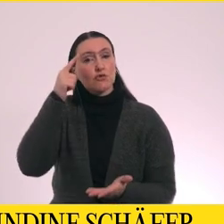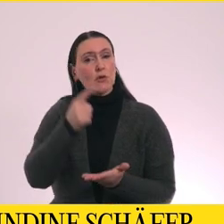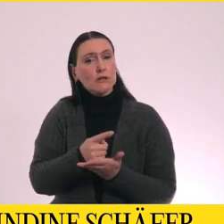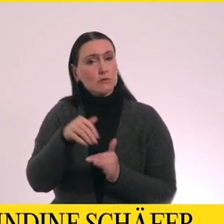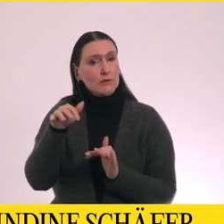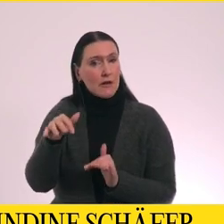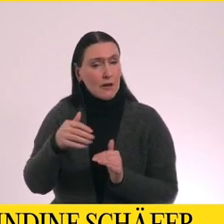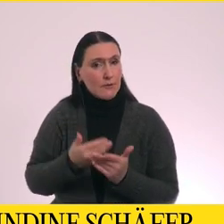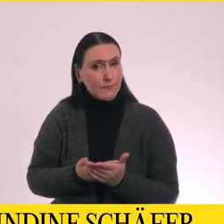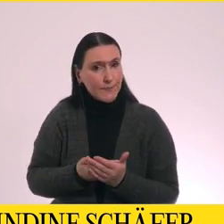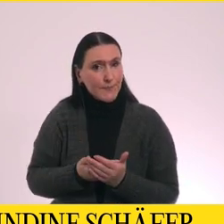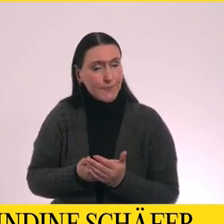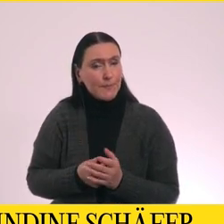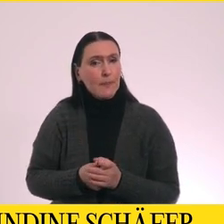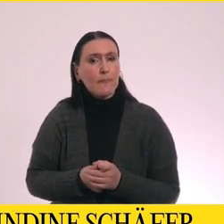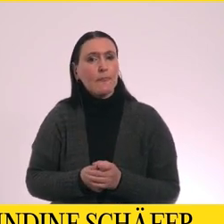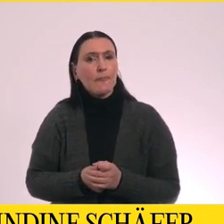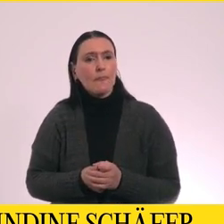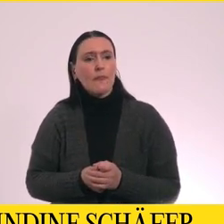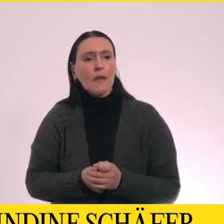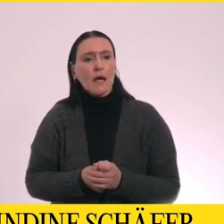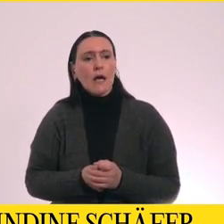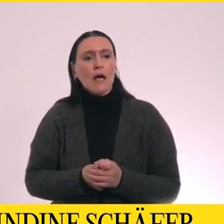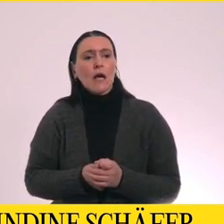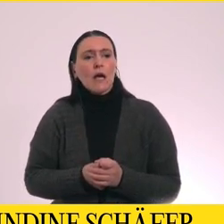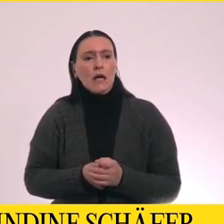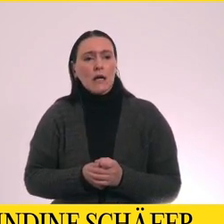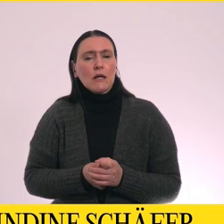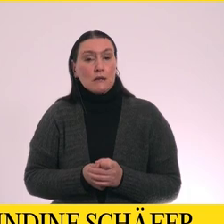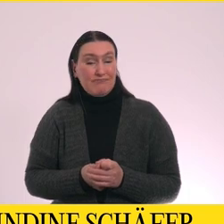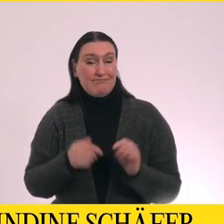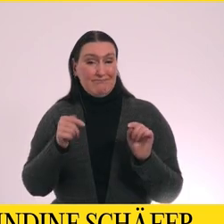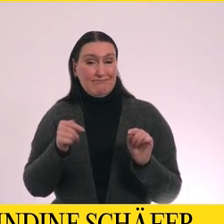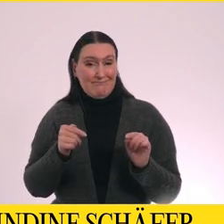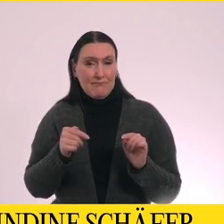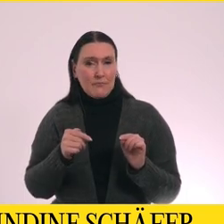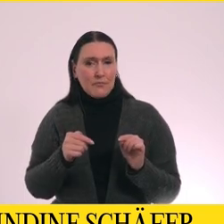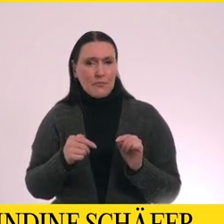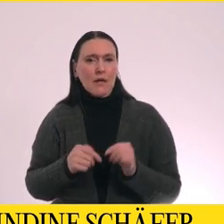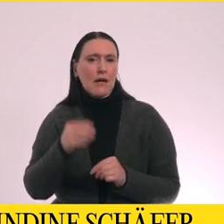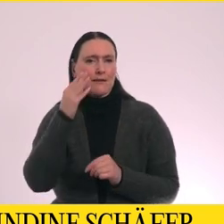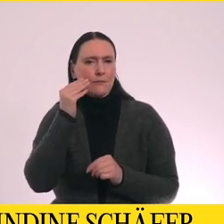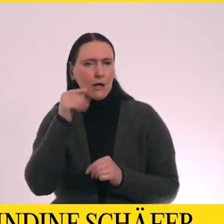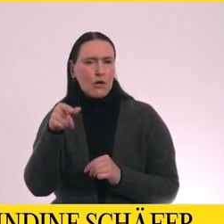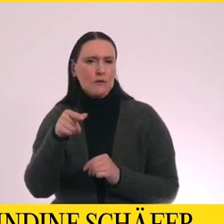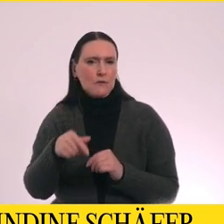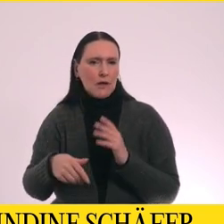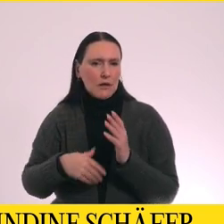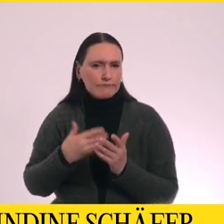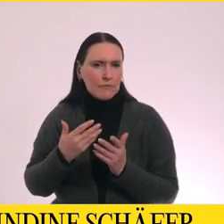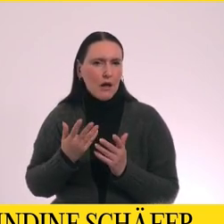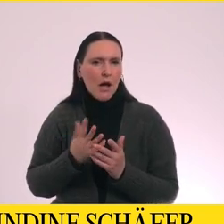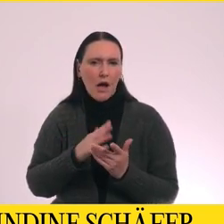you know, we develop relationships over a long period of time. Is the first thing is that we give this time,